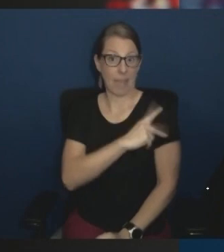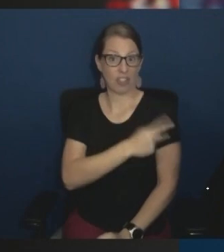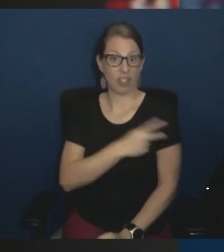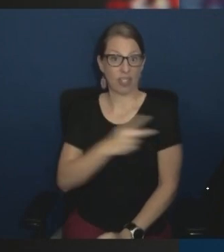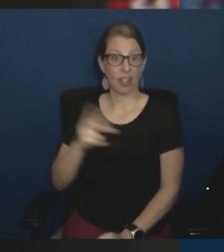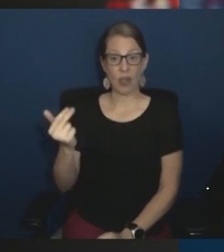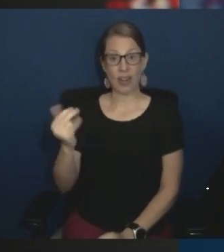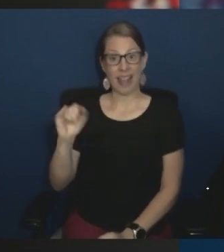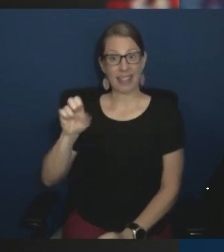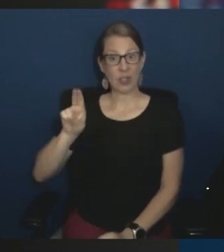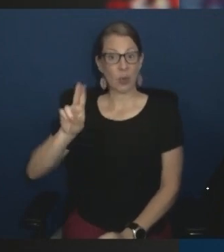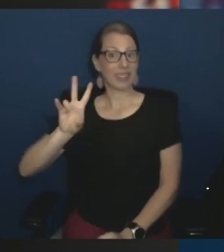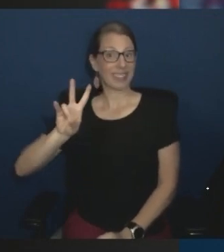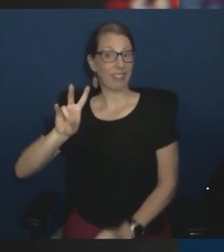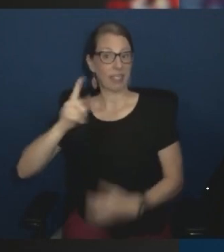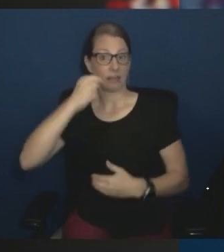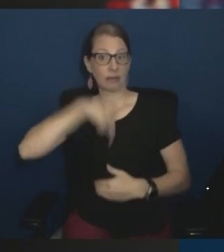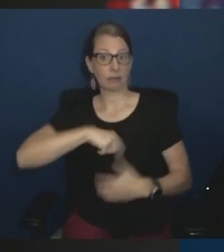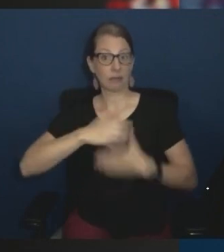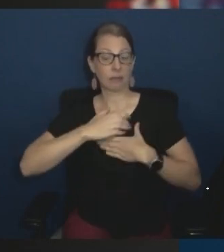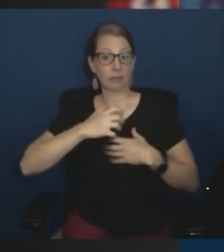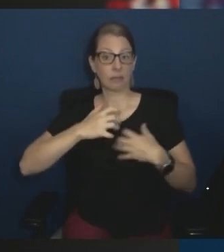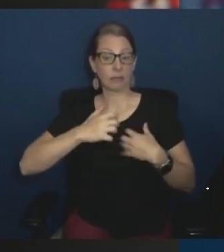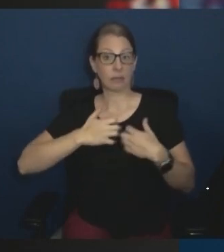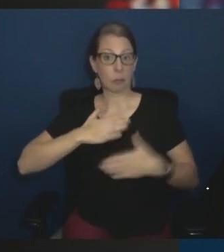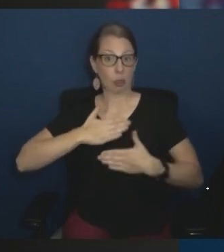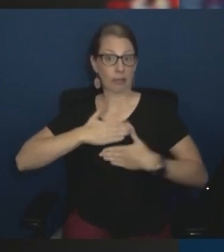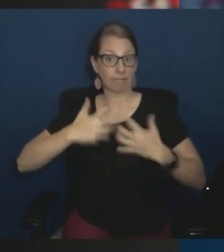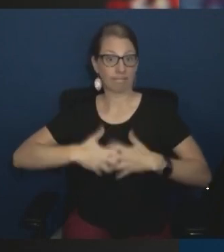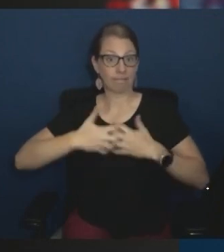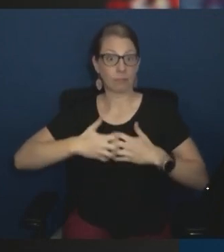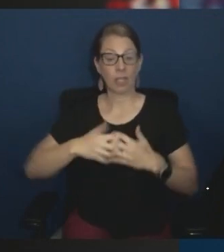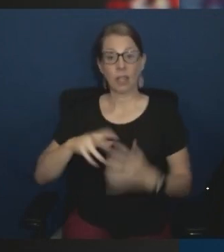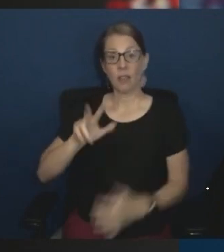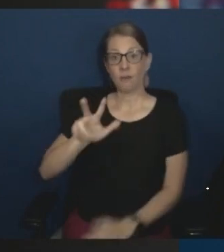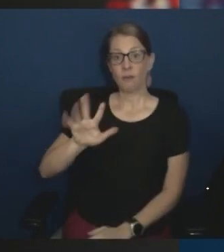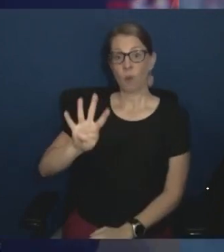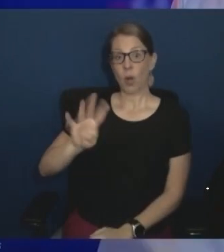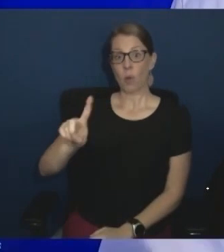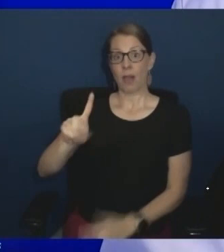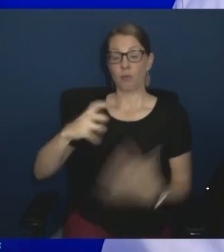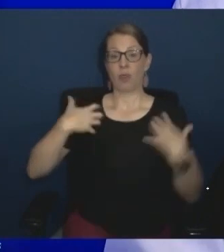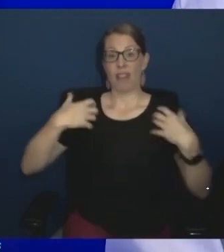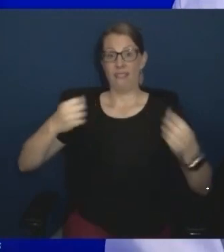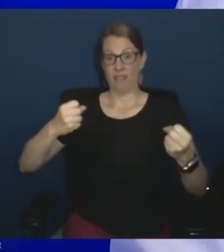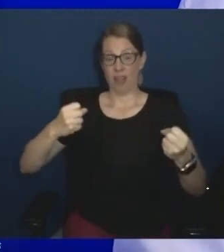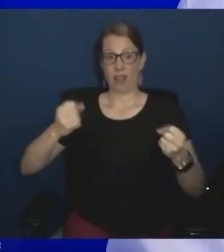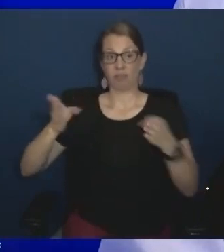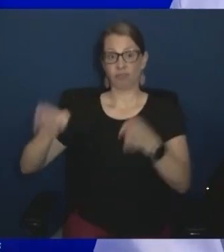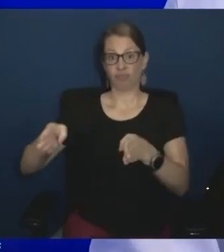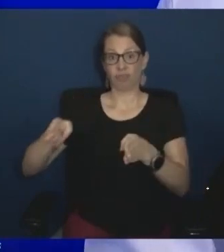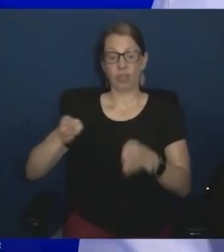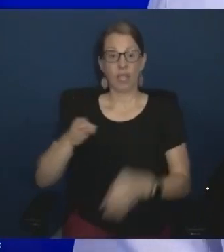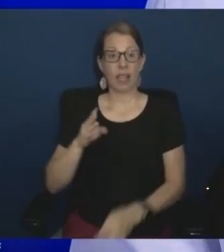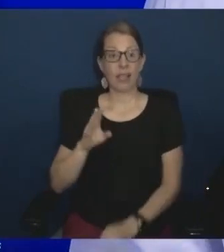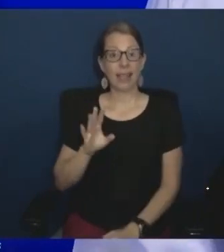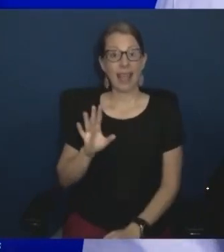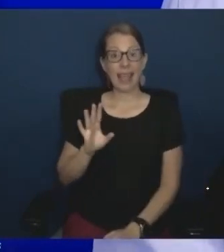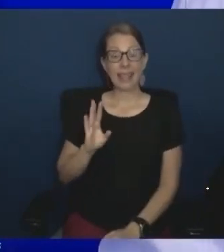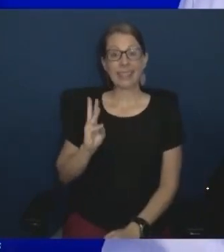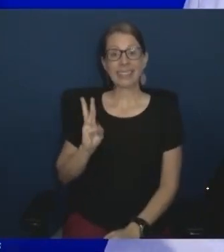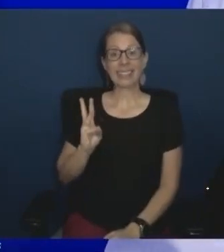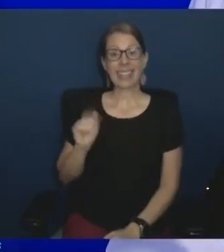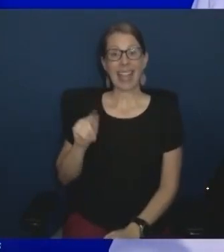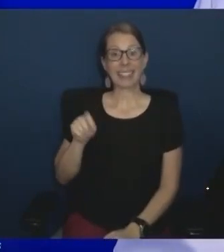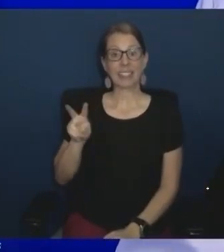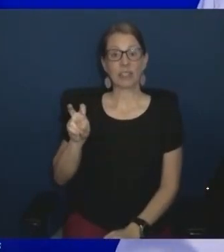the ventilator. We still have 41 in that recovery period. And Hayes has 6 active infections and 8 in that recovery period